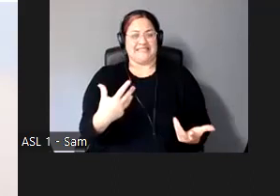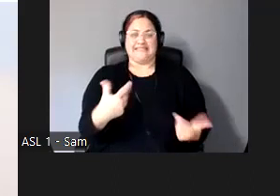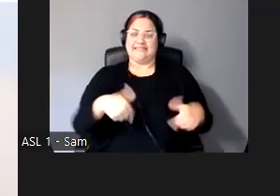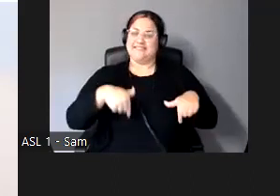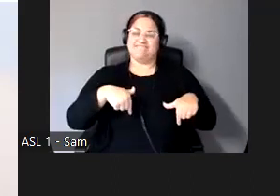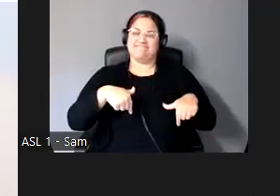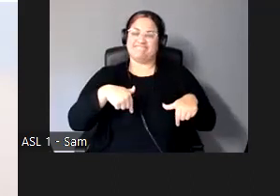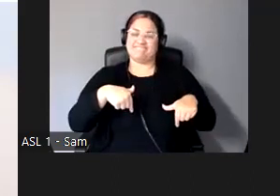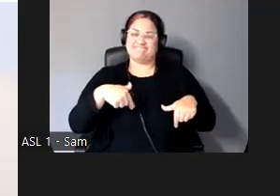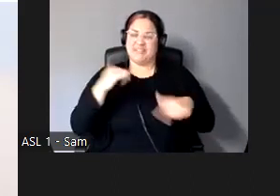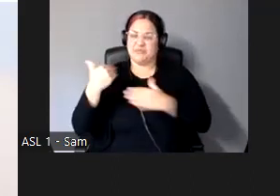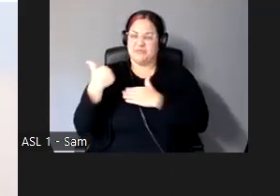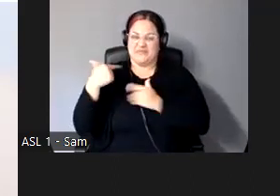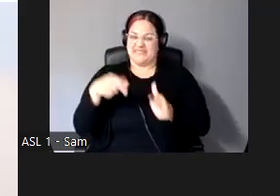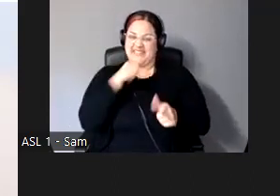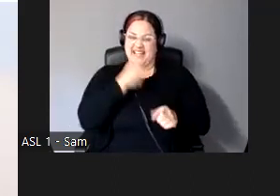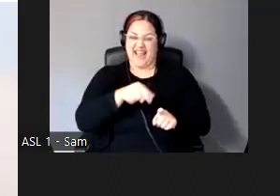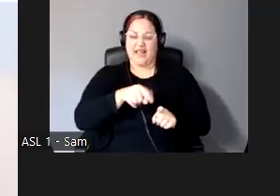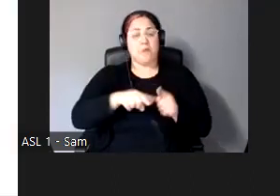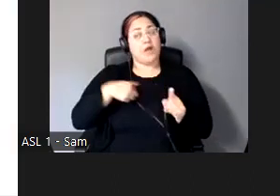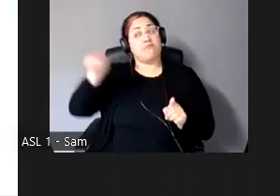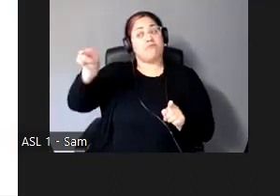depending on the situations that you may need support in.